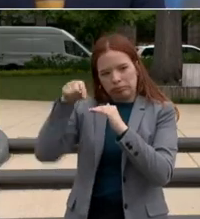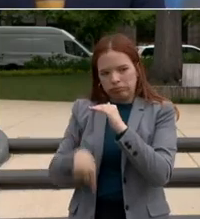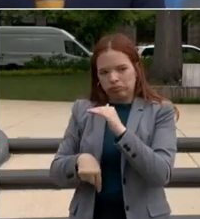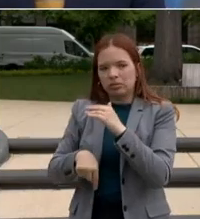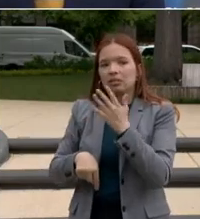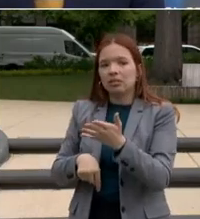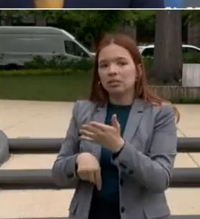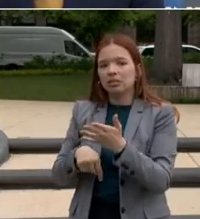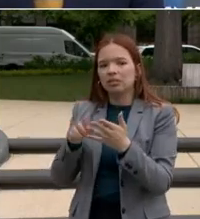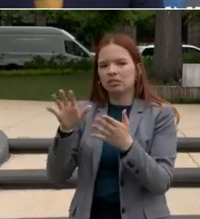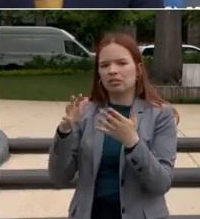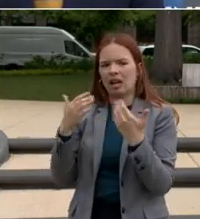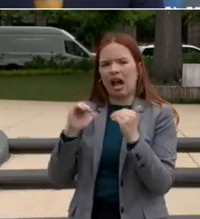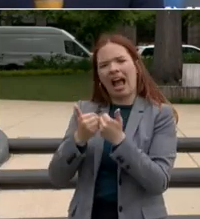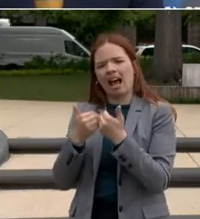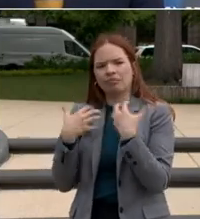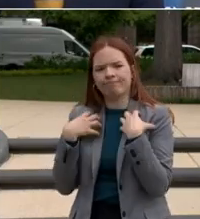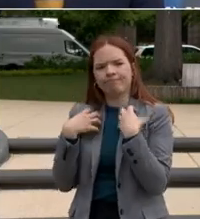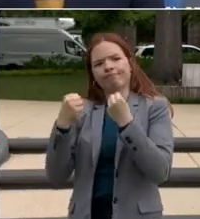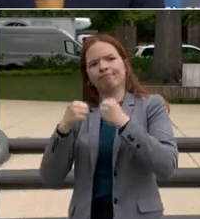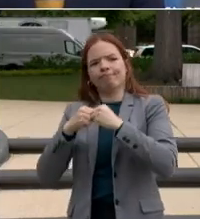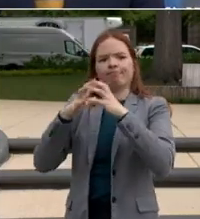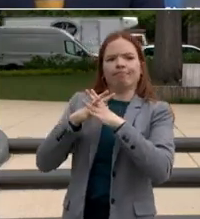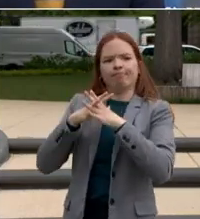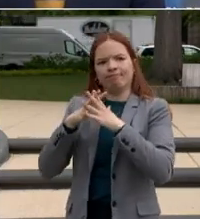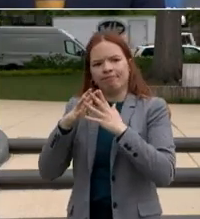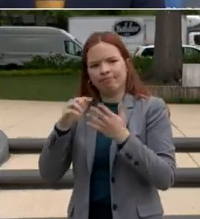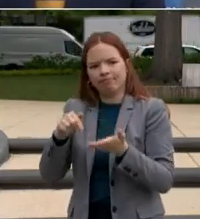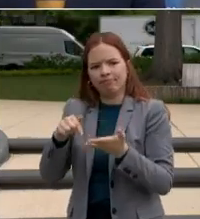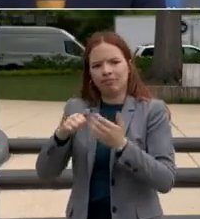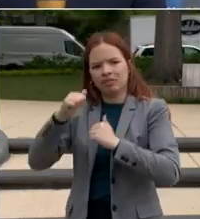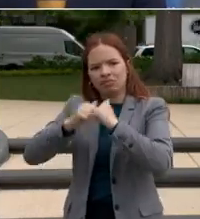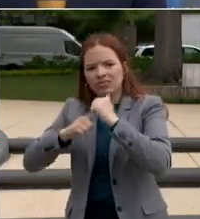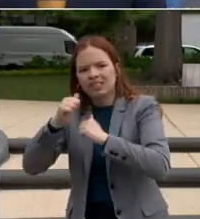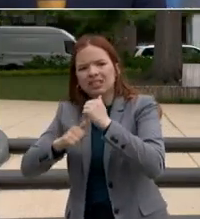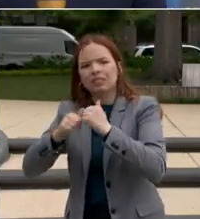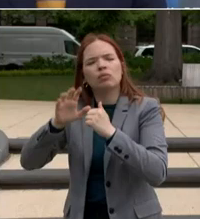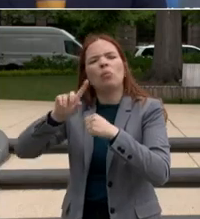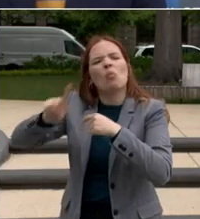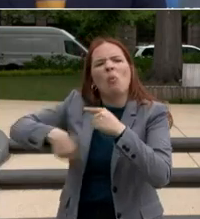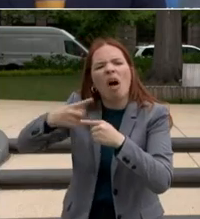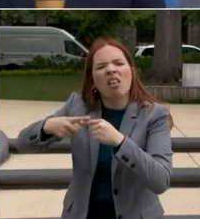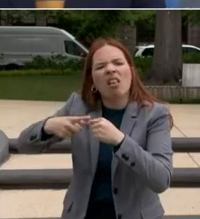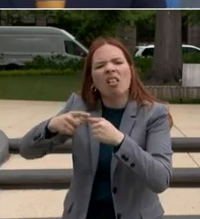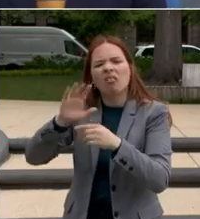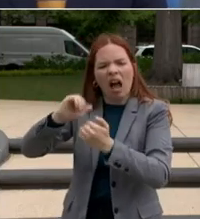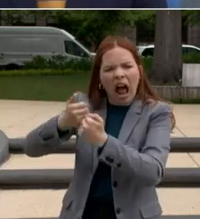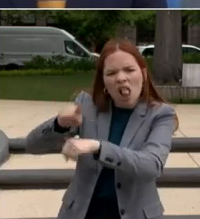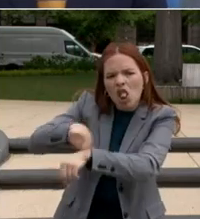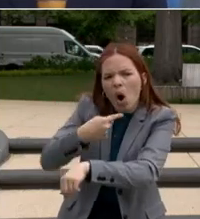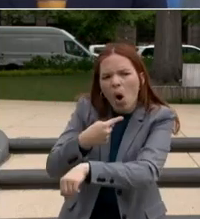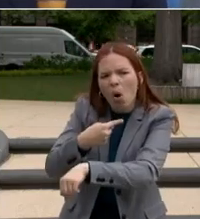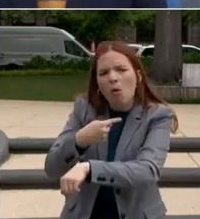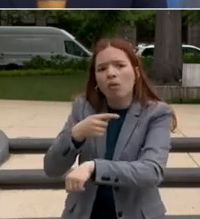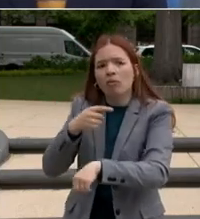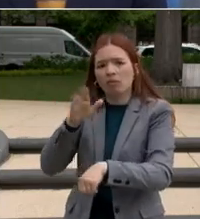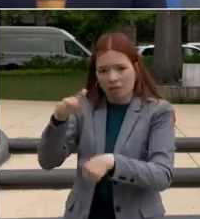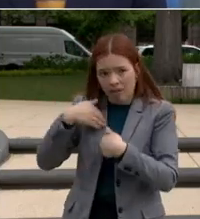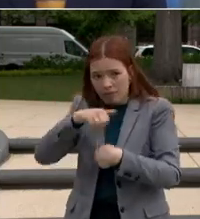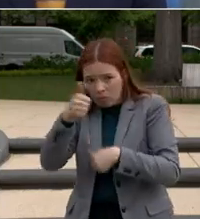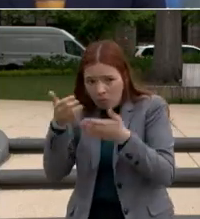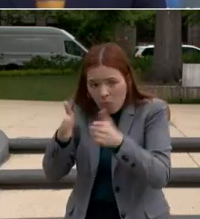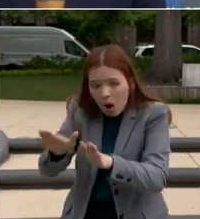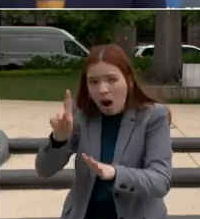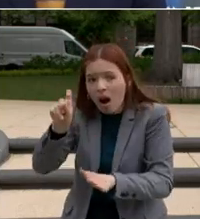quickly would people start seeing shovels in the ground? Like, how quickly would construction start and how long would it last? And then is there a mechanism, because there was a complaint on 8th Street during the